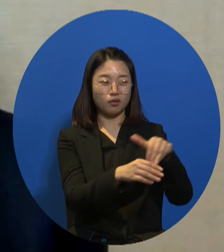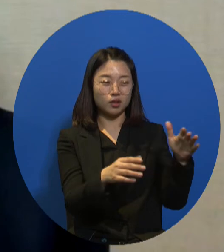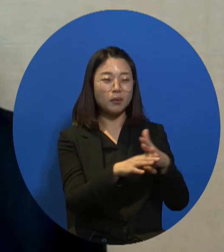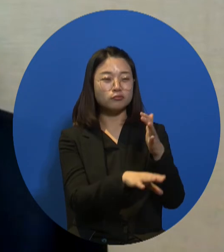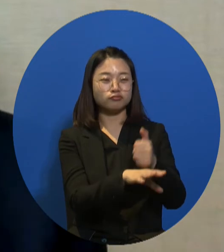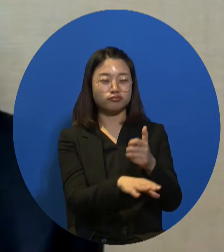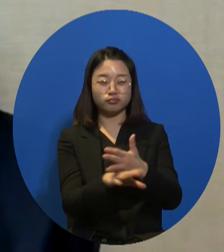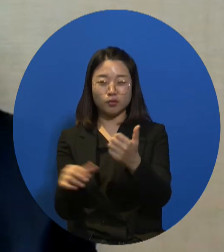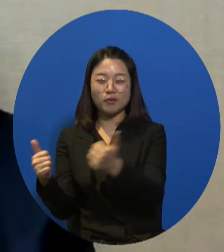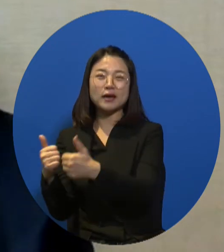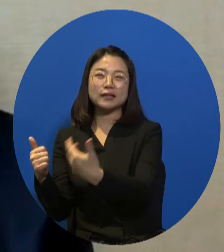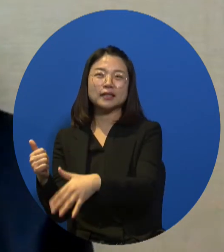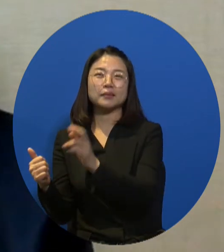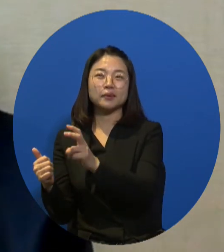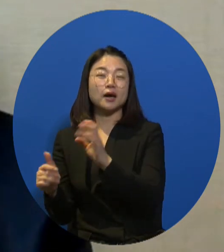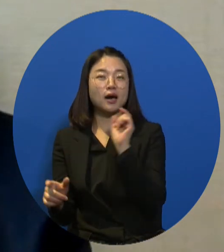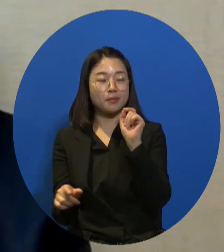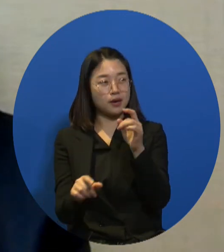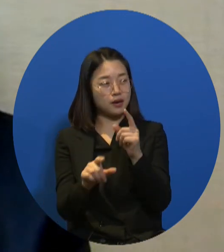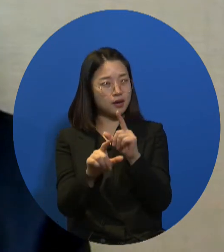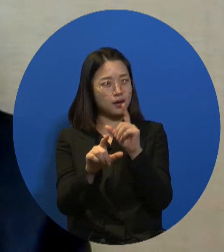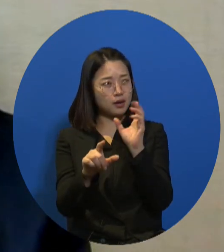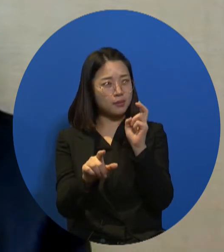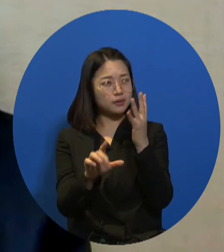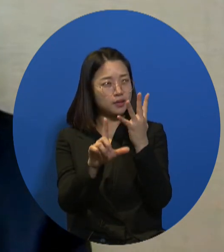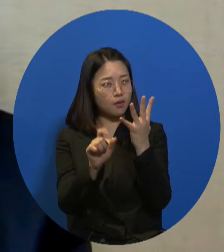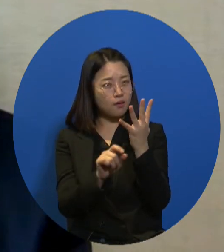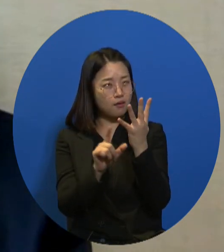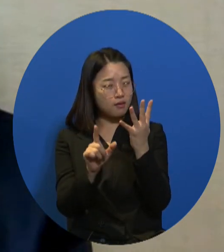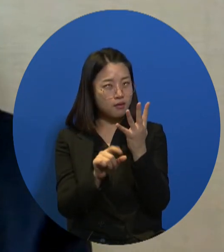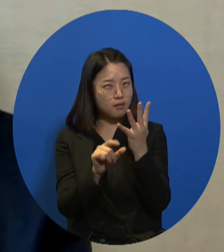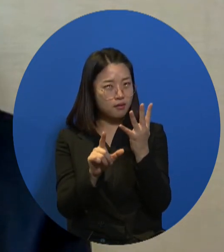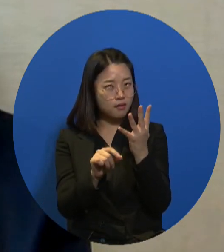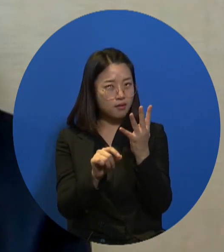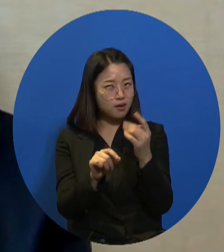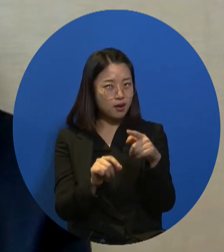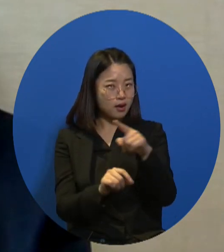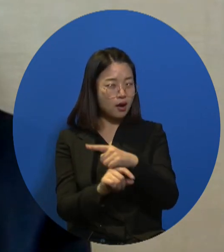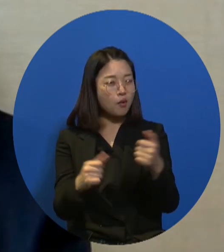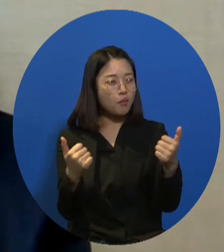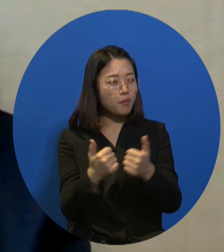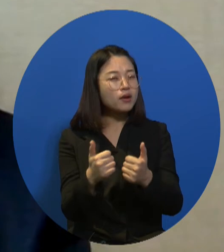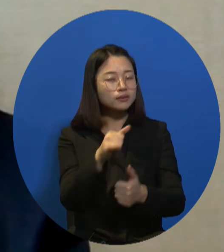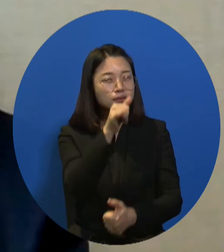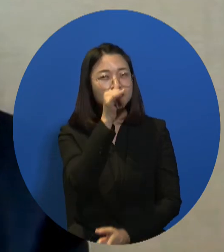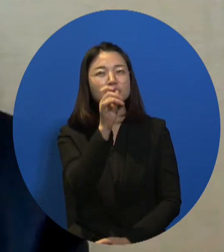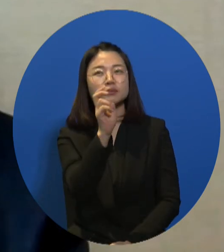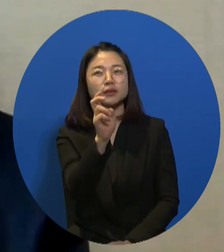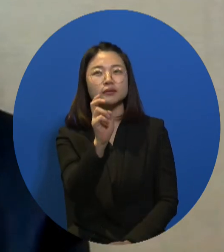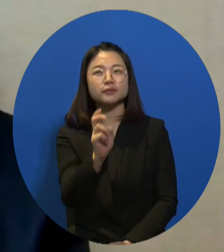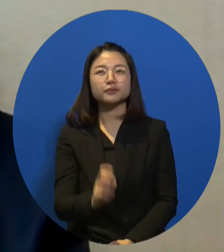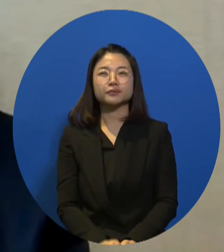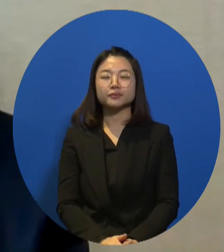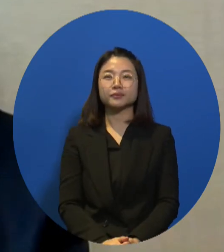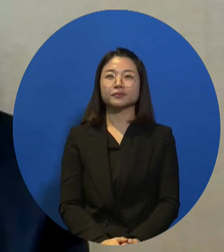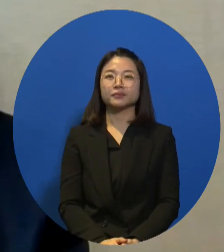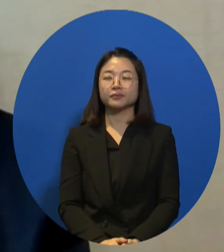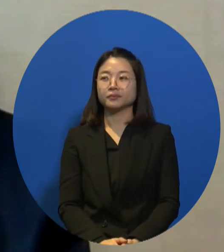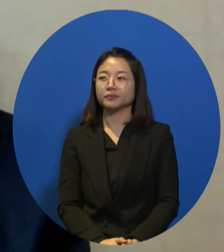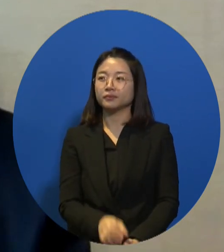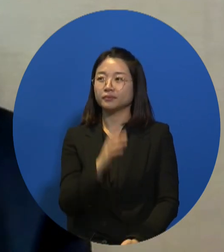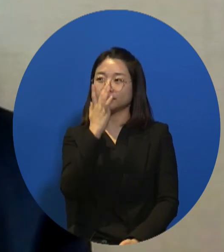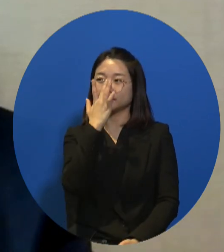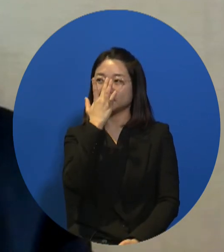presidential election, I believe that the committee may resume its activities, and I hope that this would be